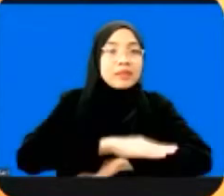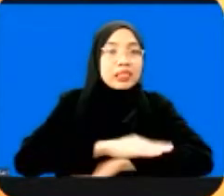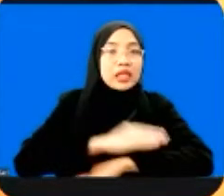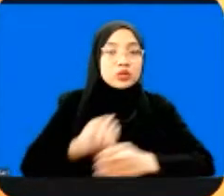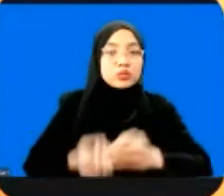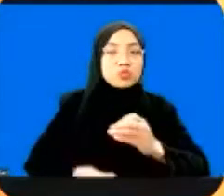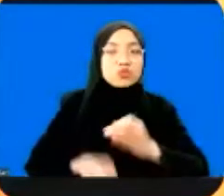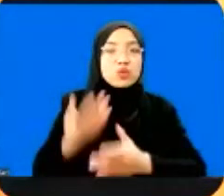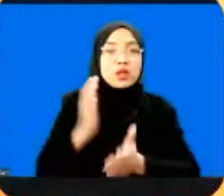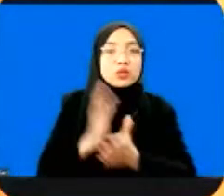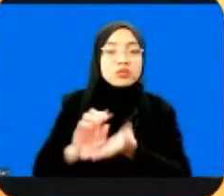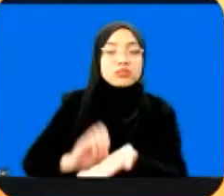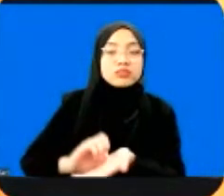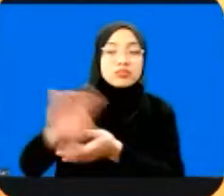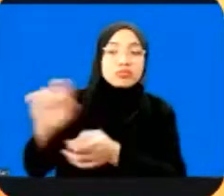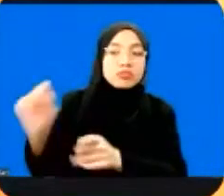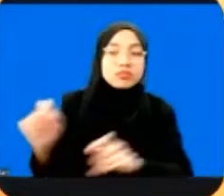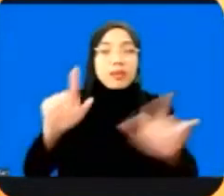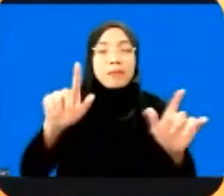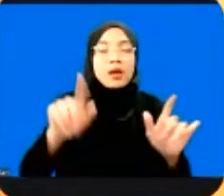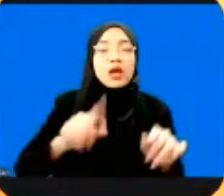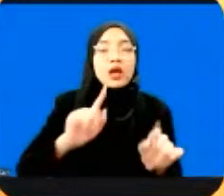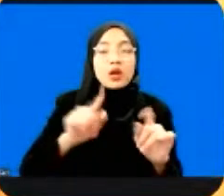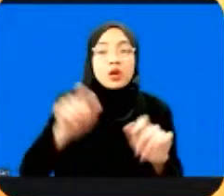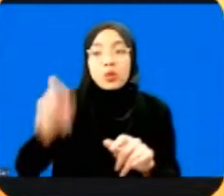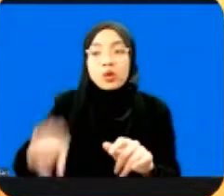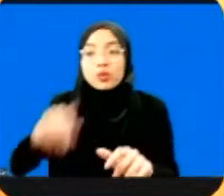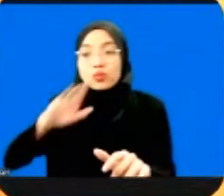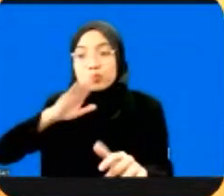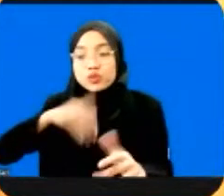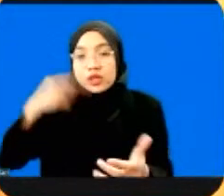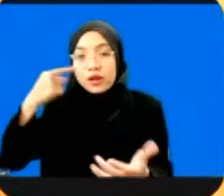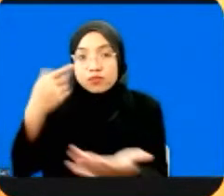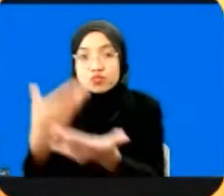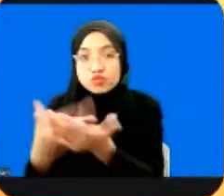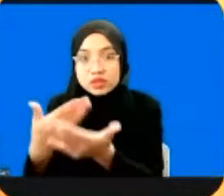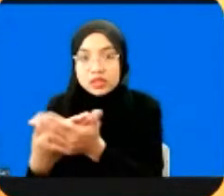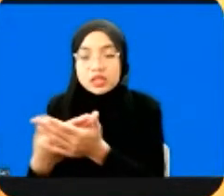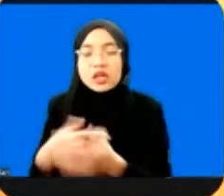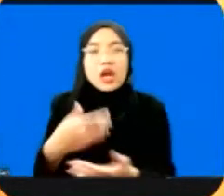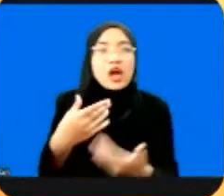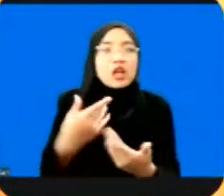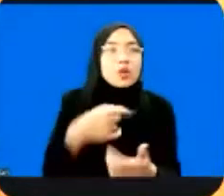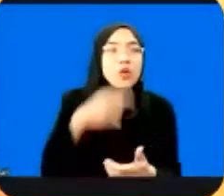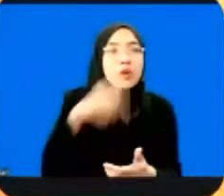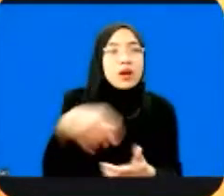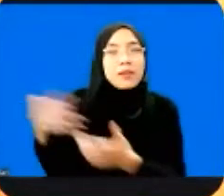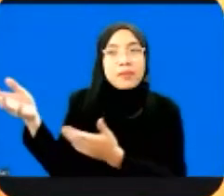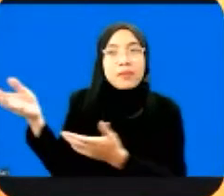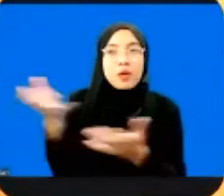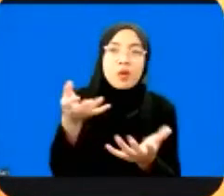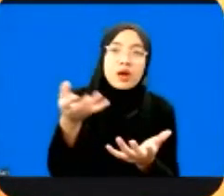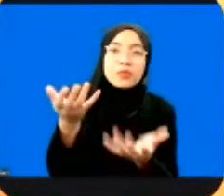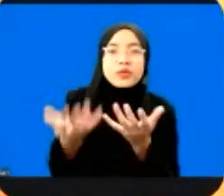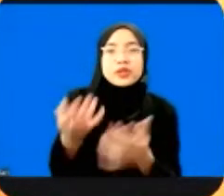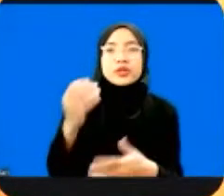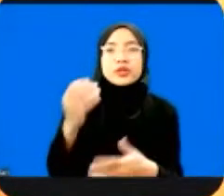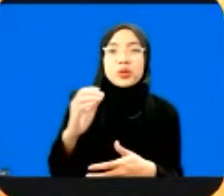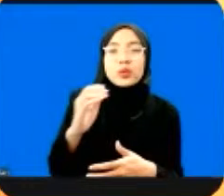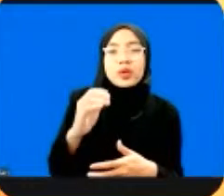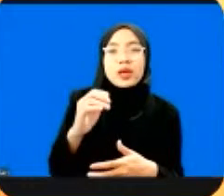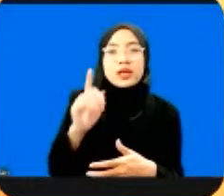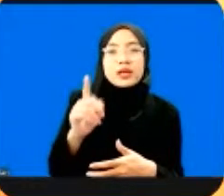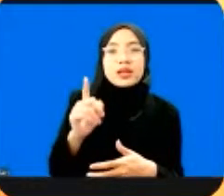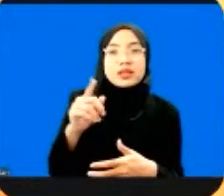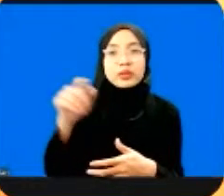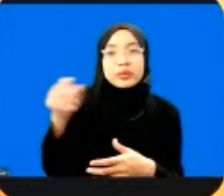evidence is or if anyone bringing that one piece of puzzle is criminally